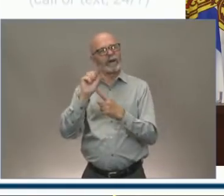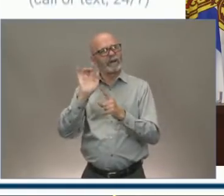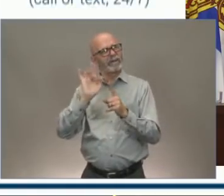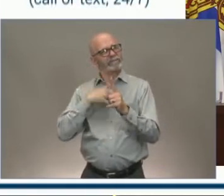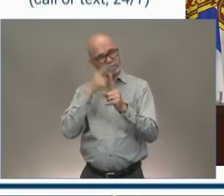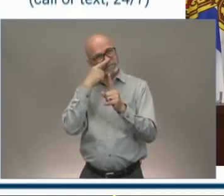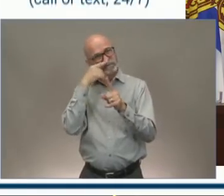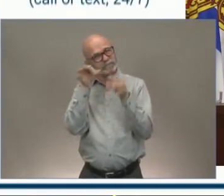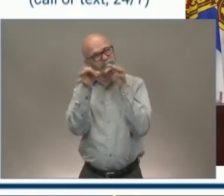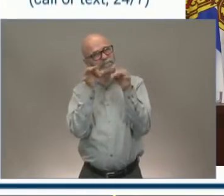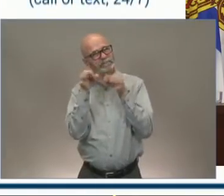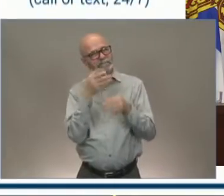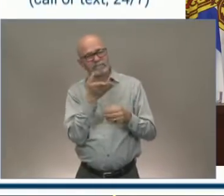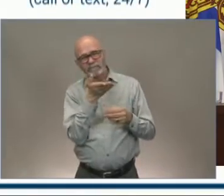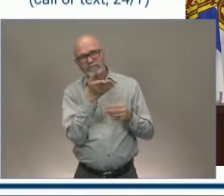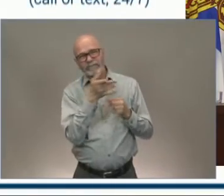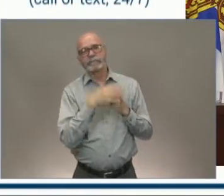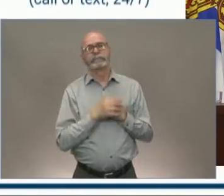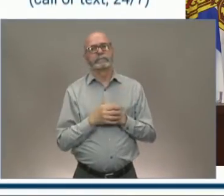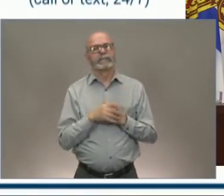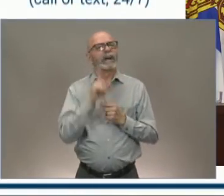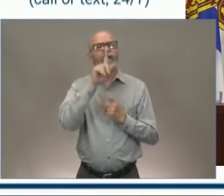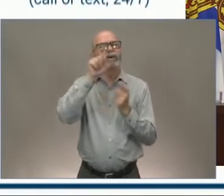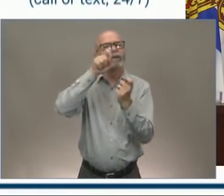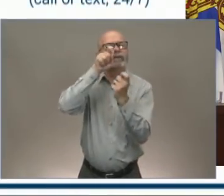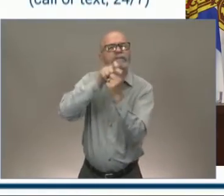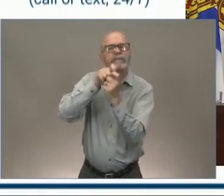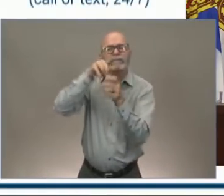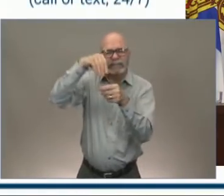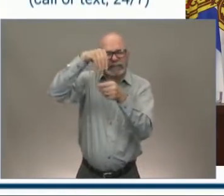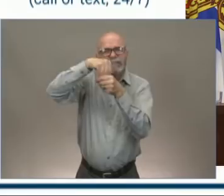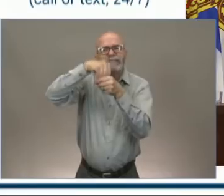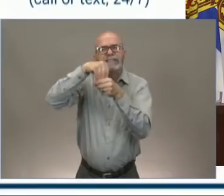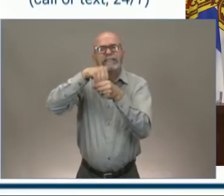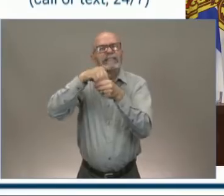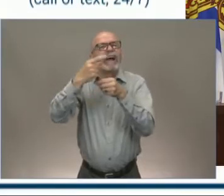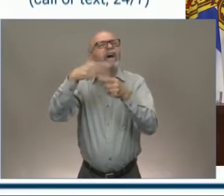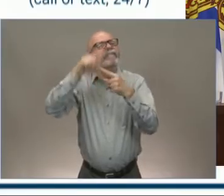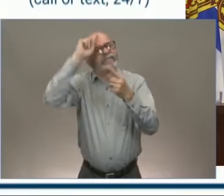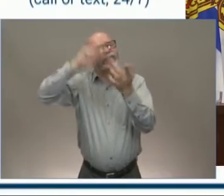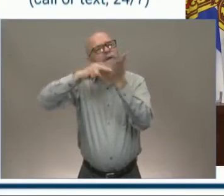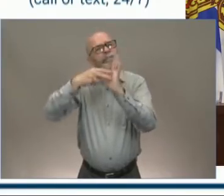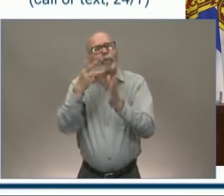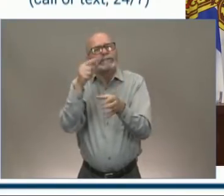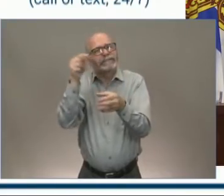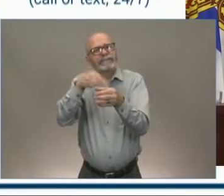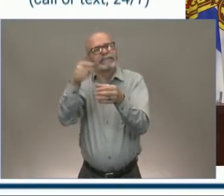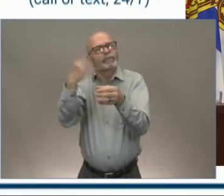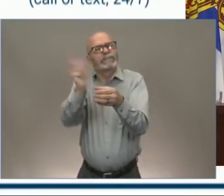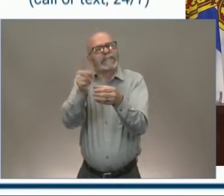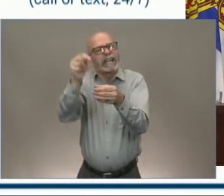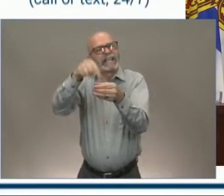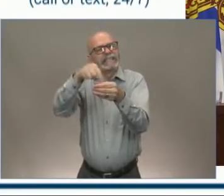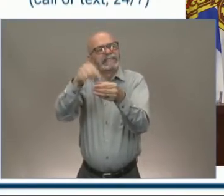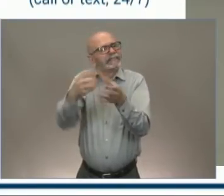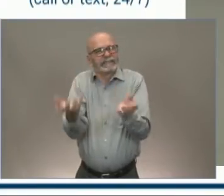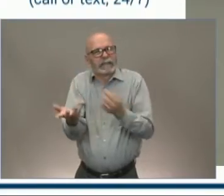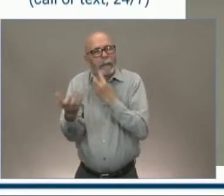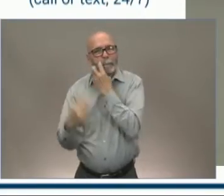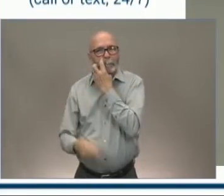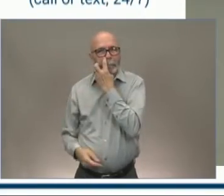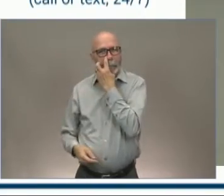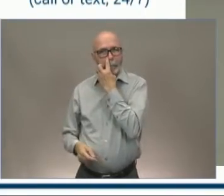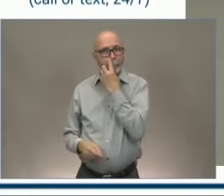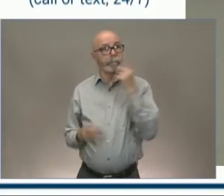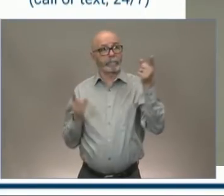might be the type of uses for it in Nova Scotia? So we're looking at, and I'll tell you more about where we can't use